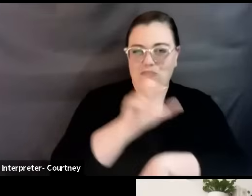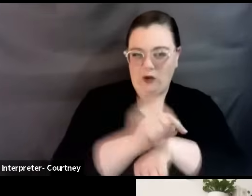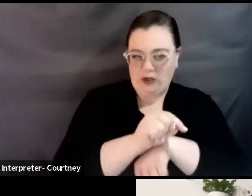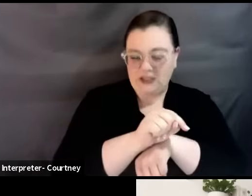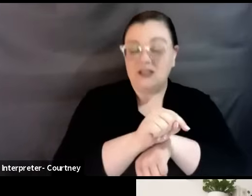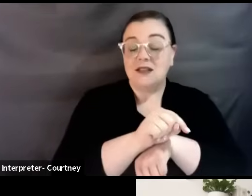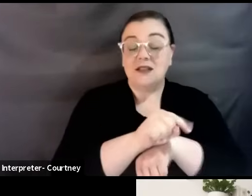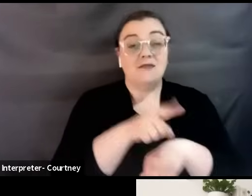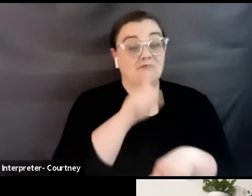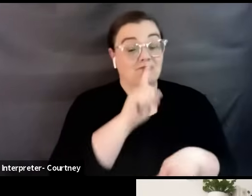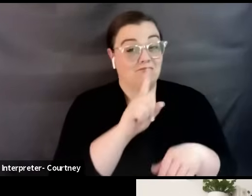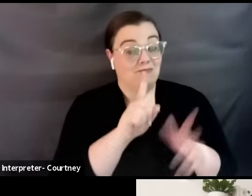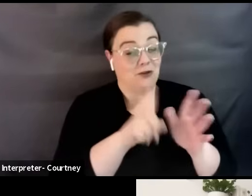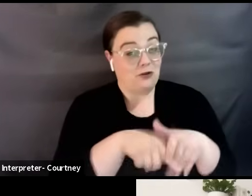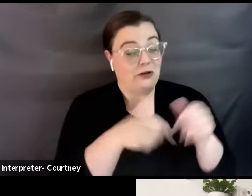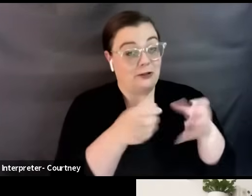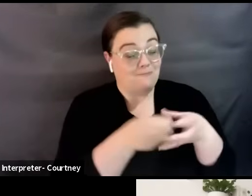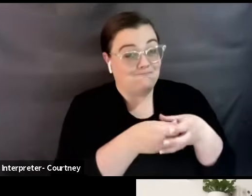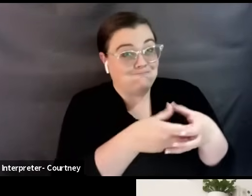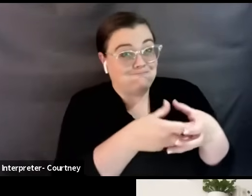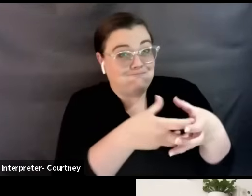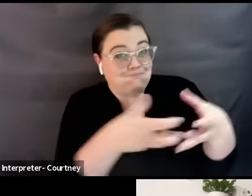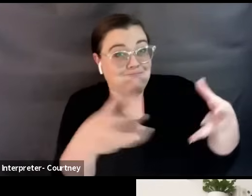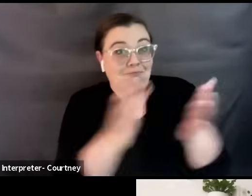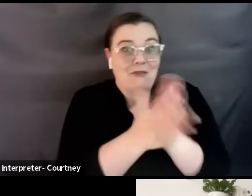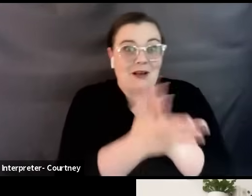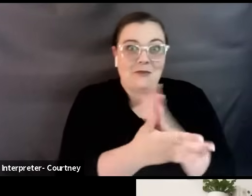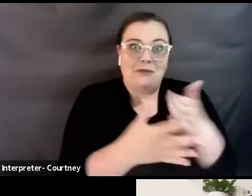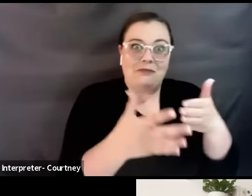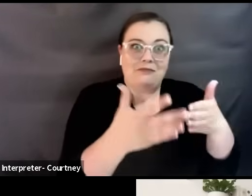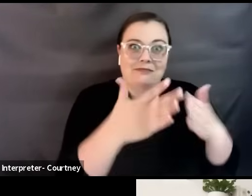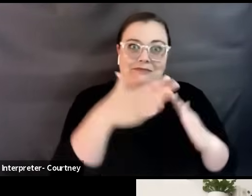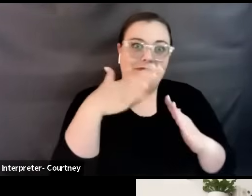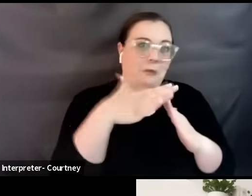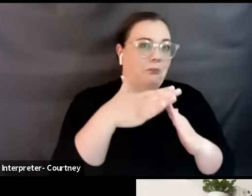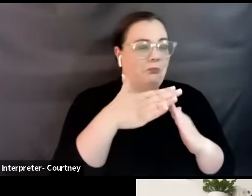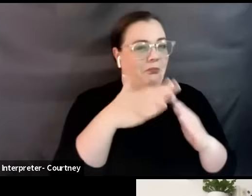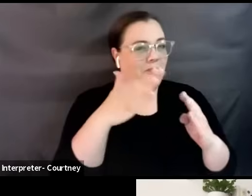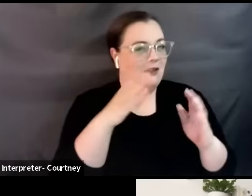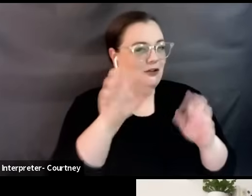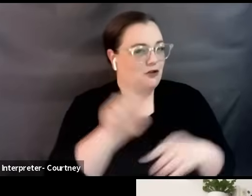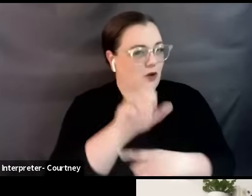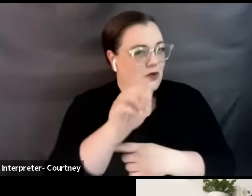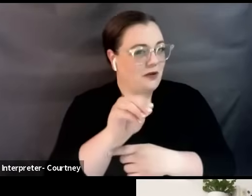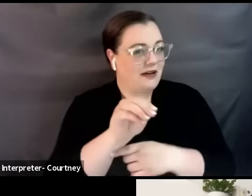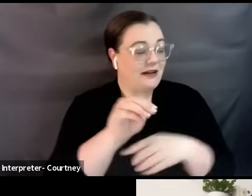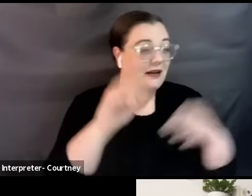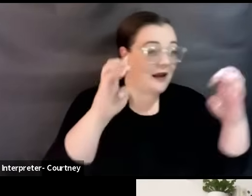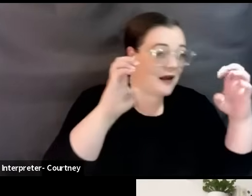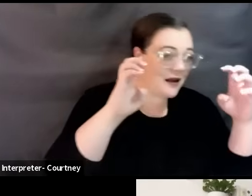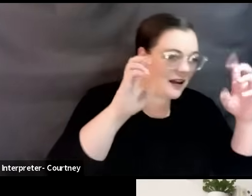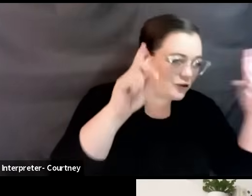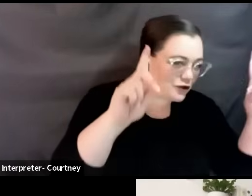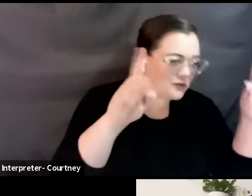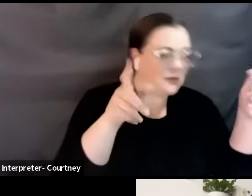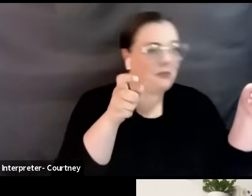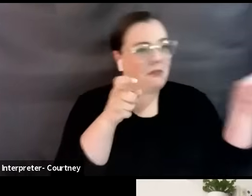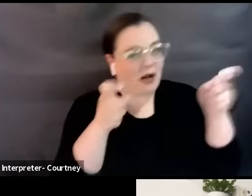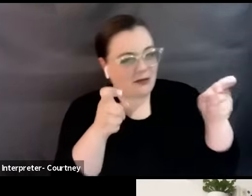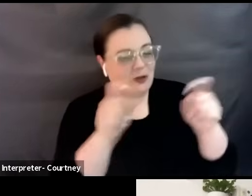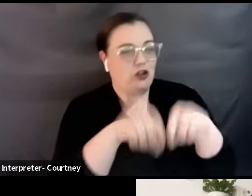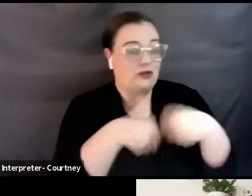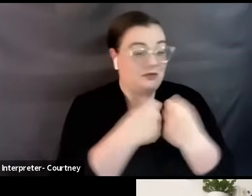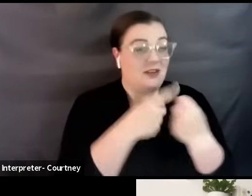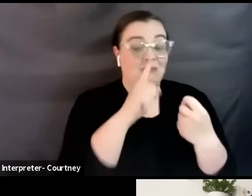nation's leading social media education and management firms. They have notable clients such as Apple, Adobe. It's